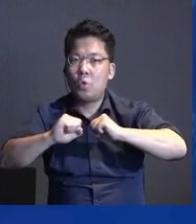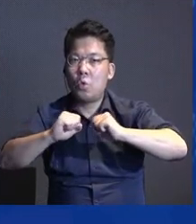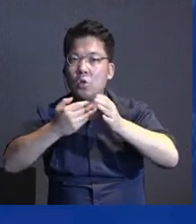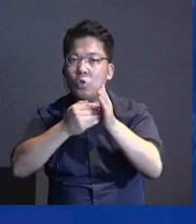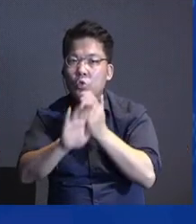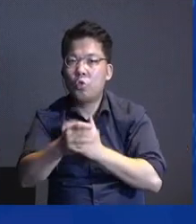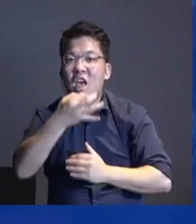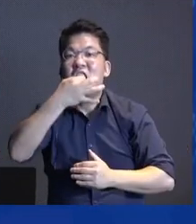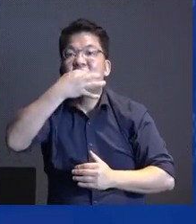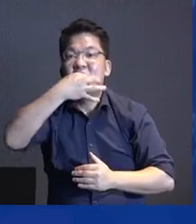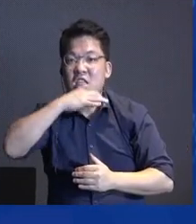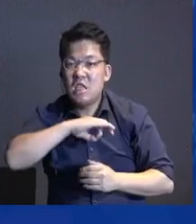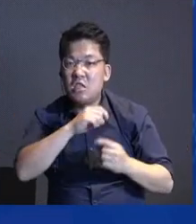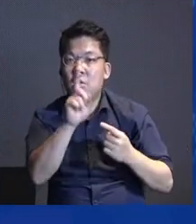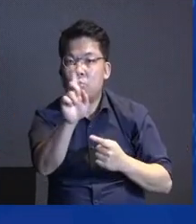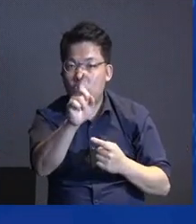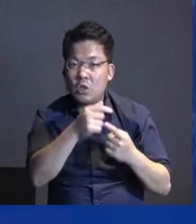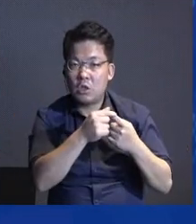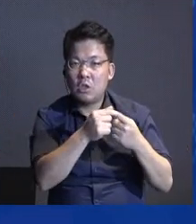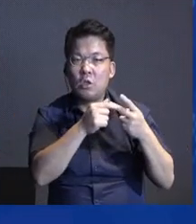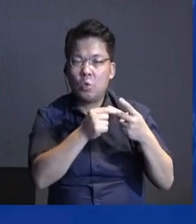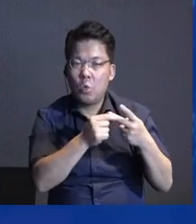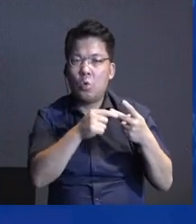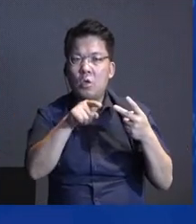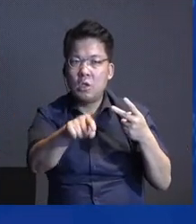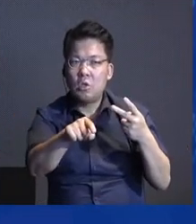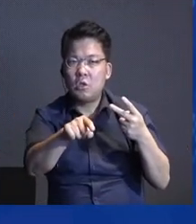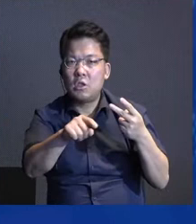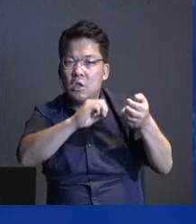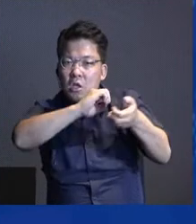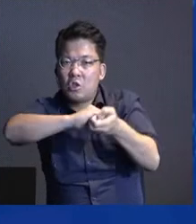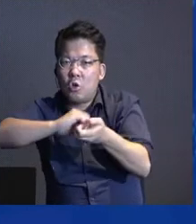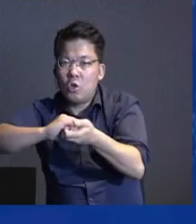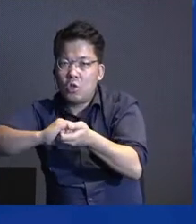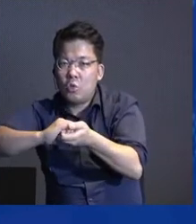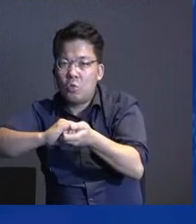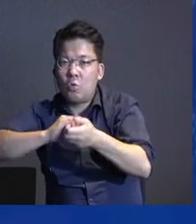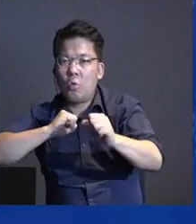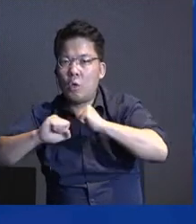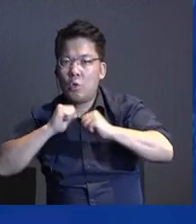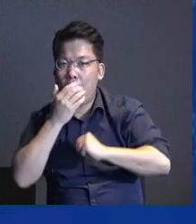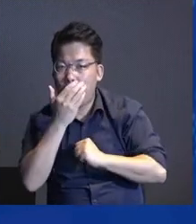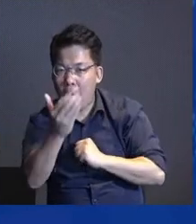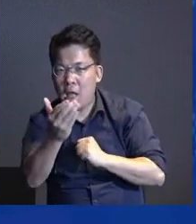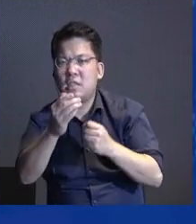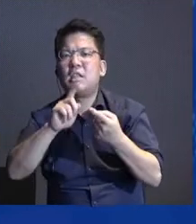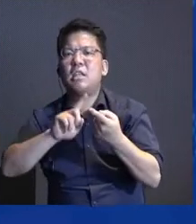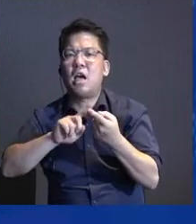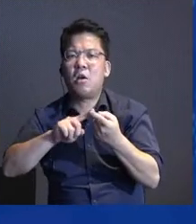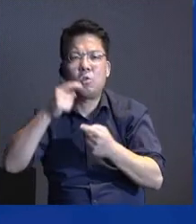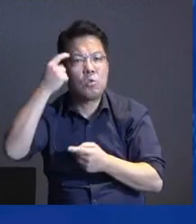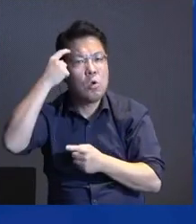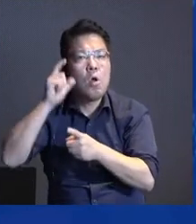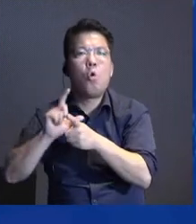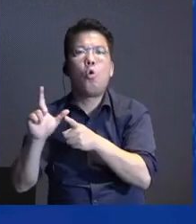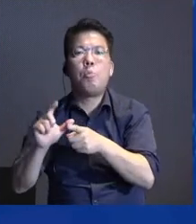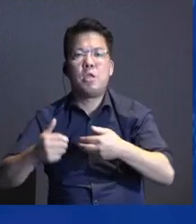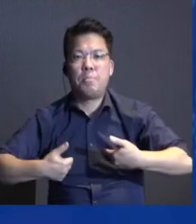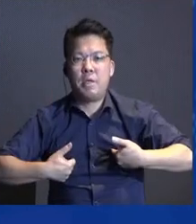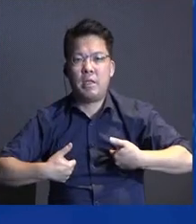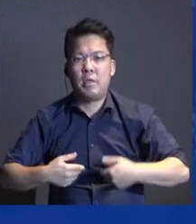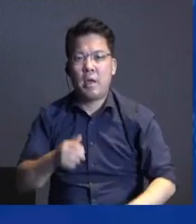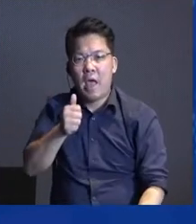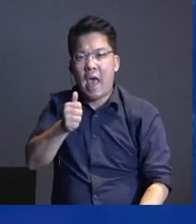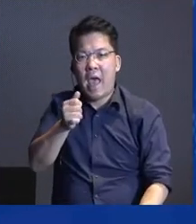and implementations. And just to give you some examples, in The Hague, in the Netherlands, the